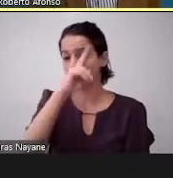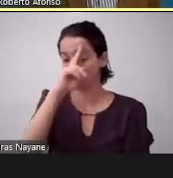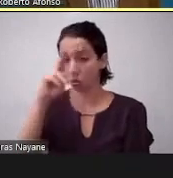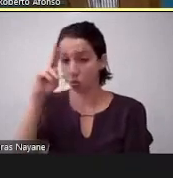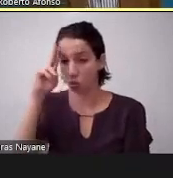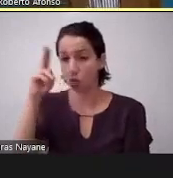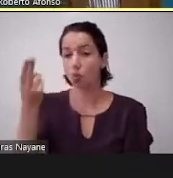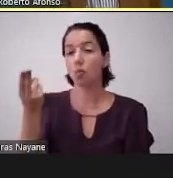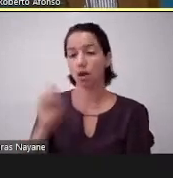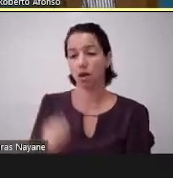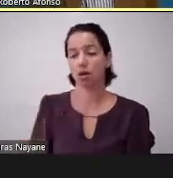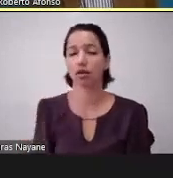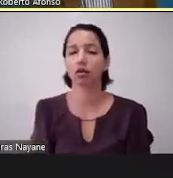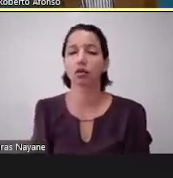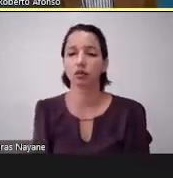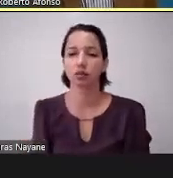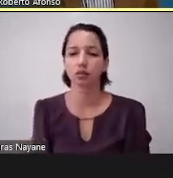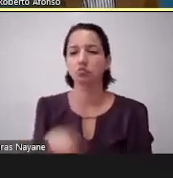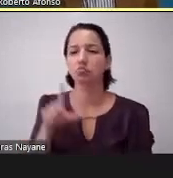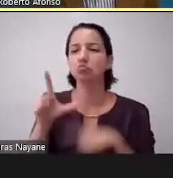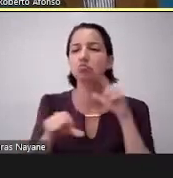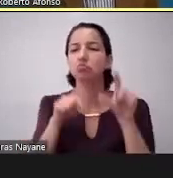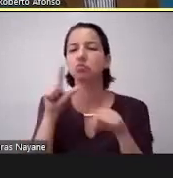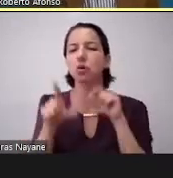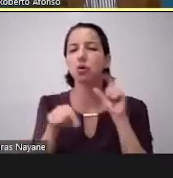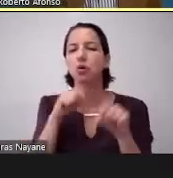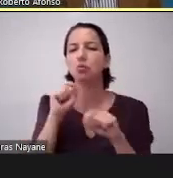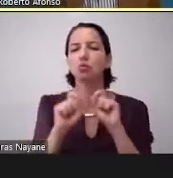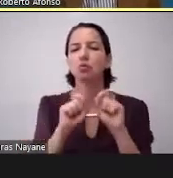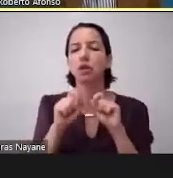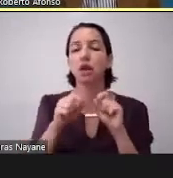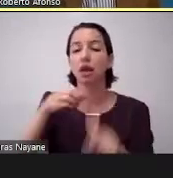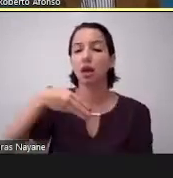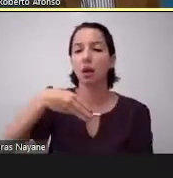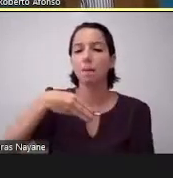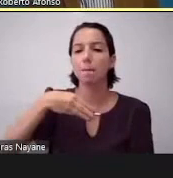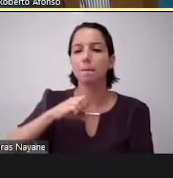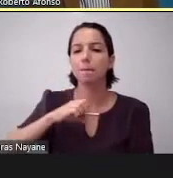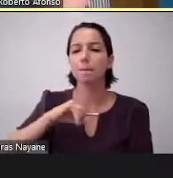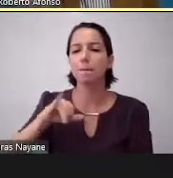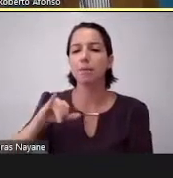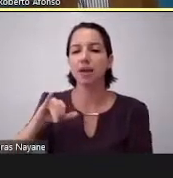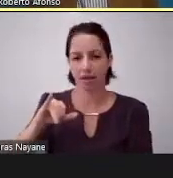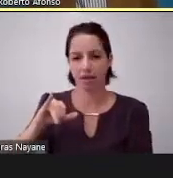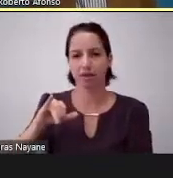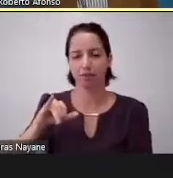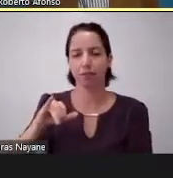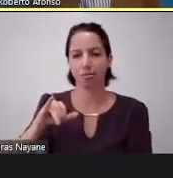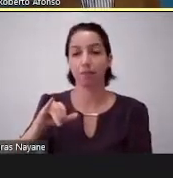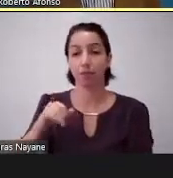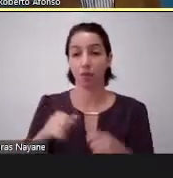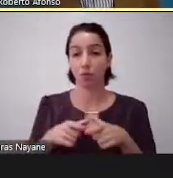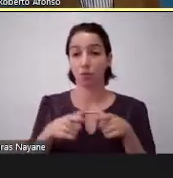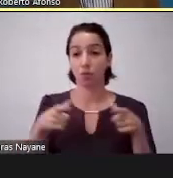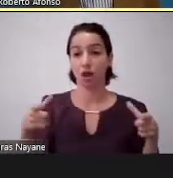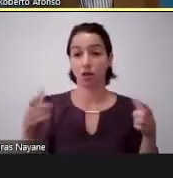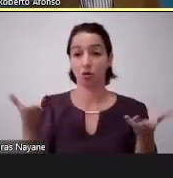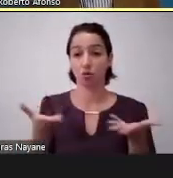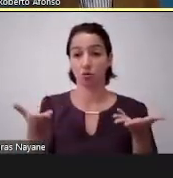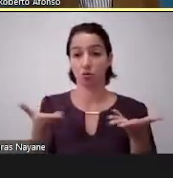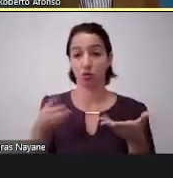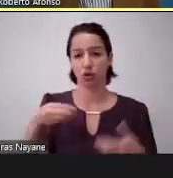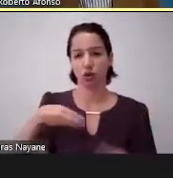workers in the plant floor or taxi drivers, choose to have this kind